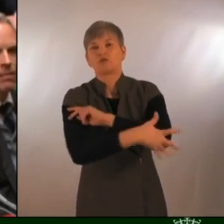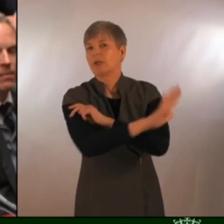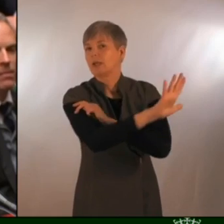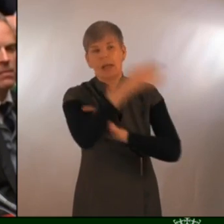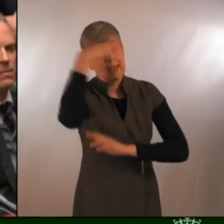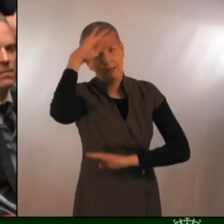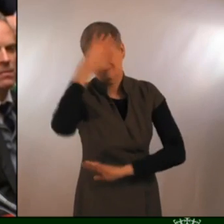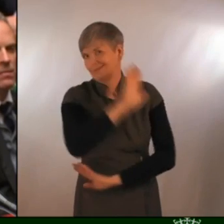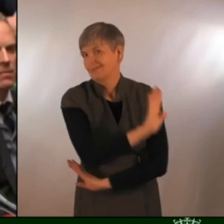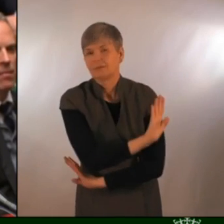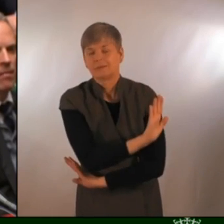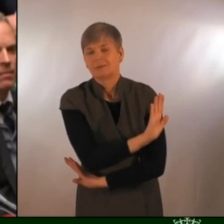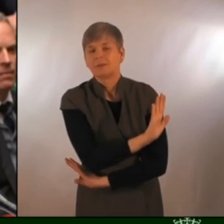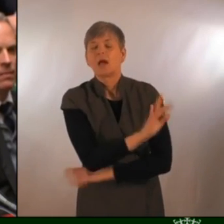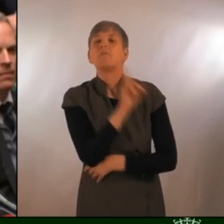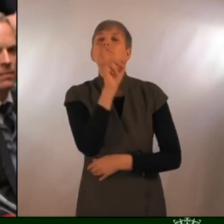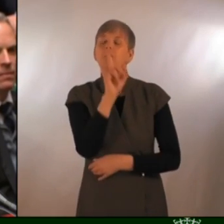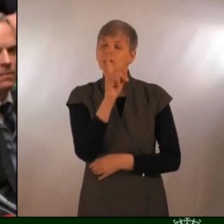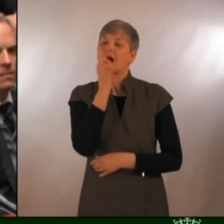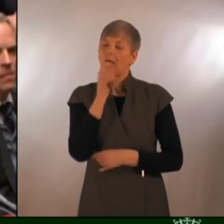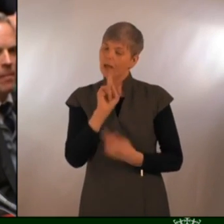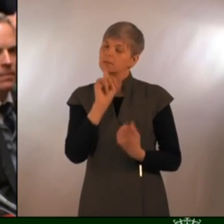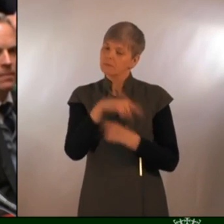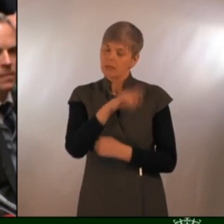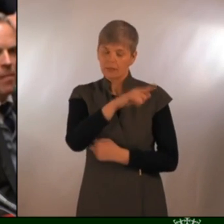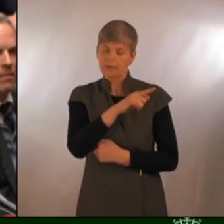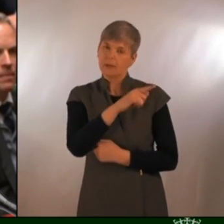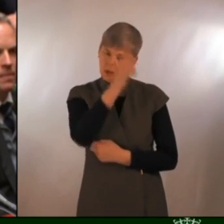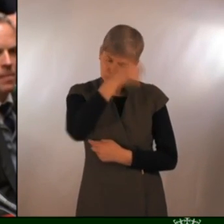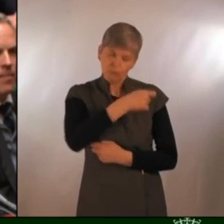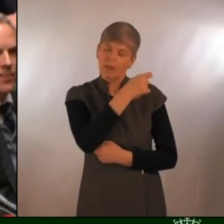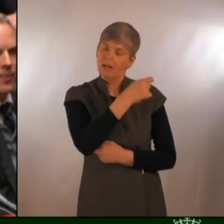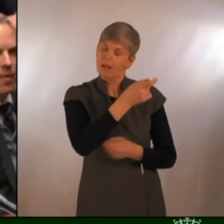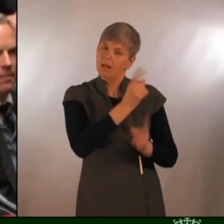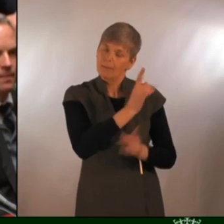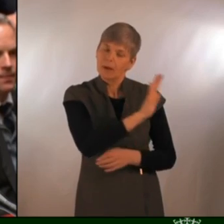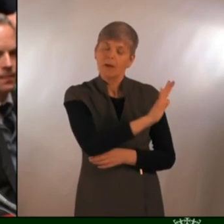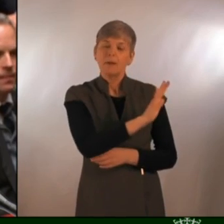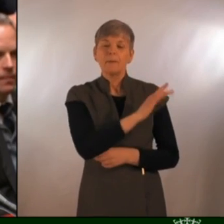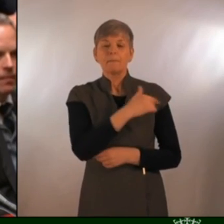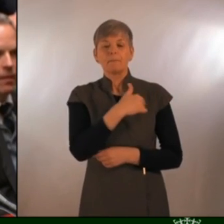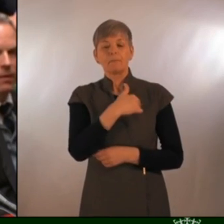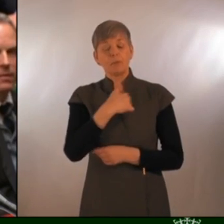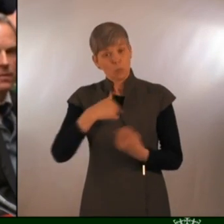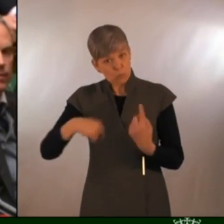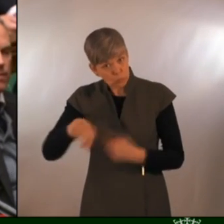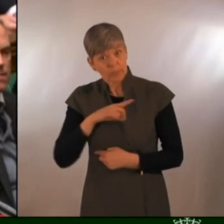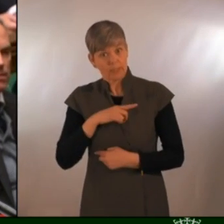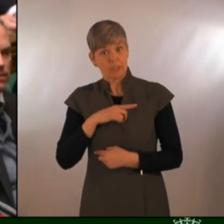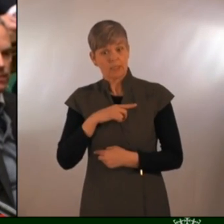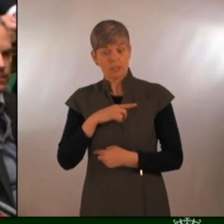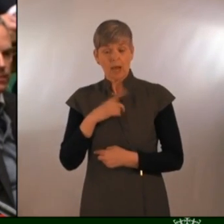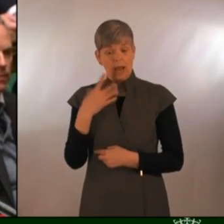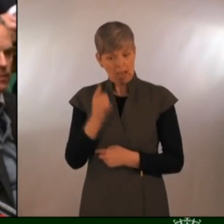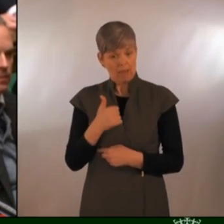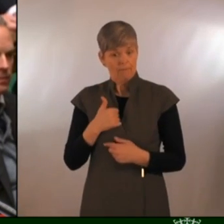tell the honourable member, which he knows very well, which he knows very well, is that we, under this government, have already advanced statutory